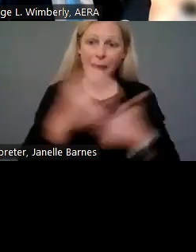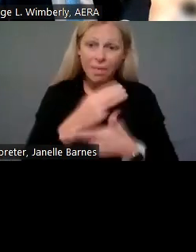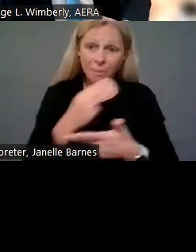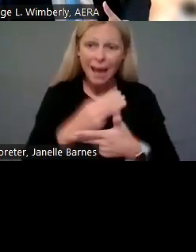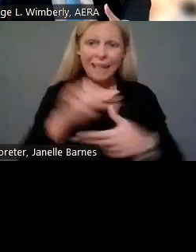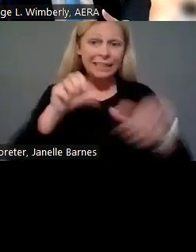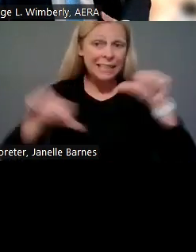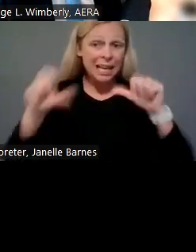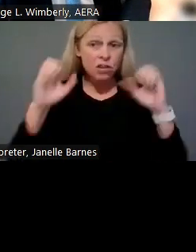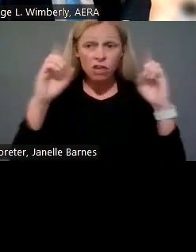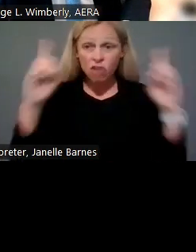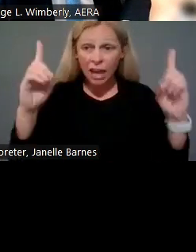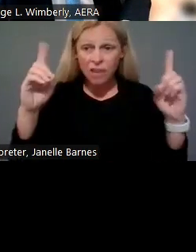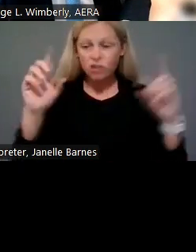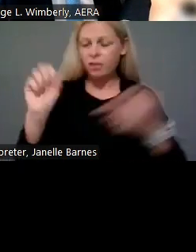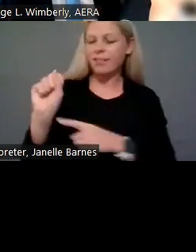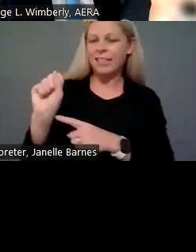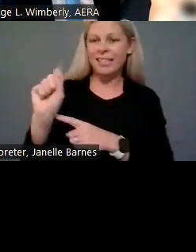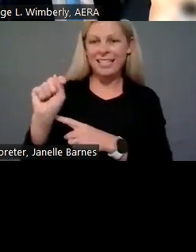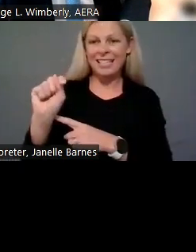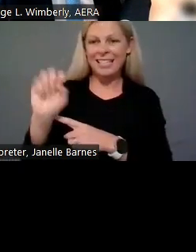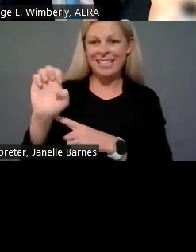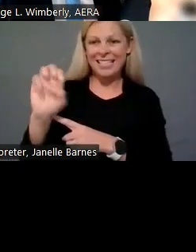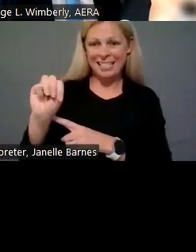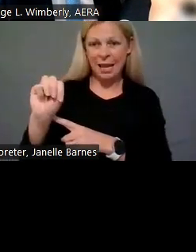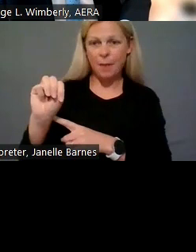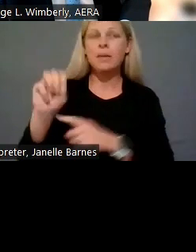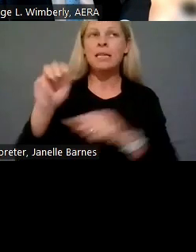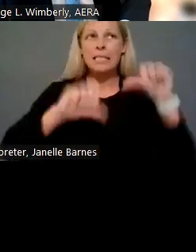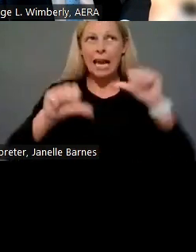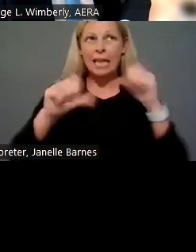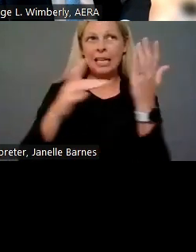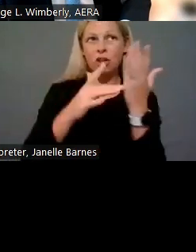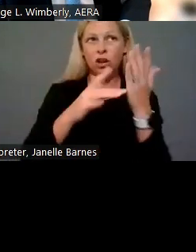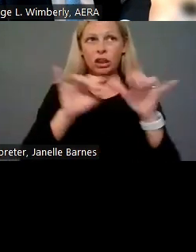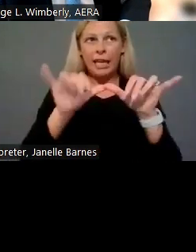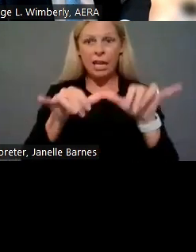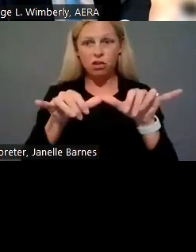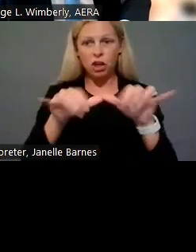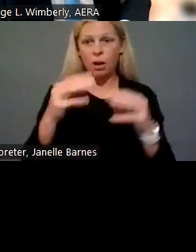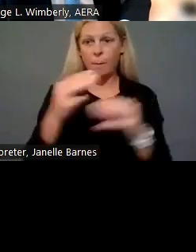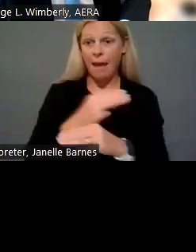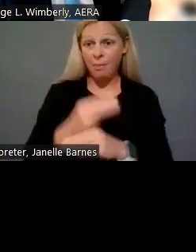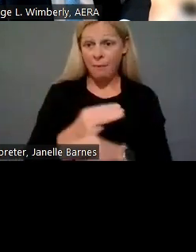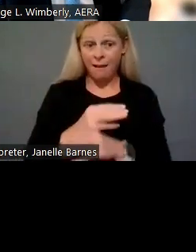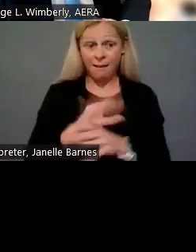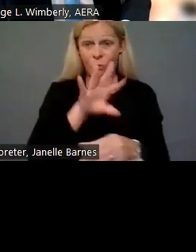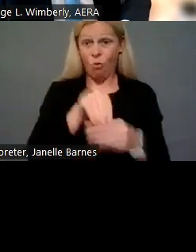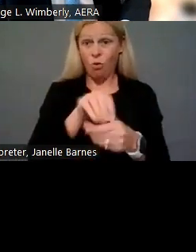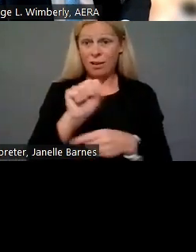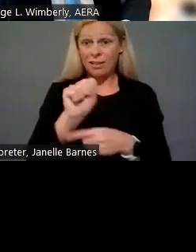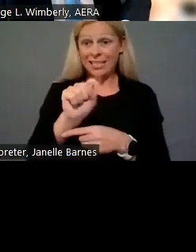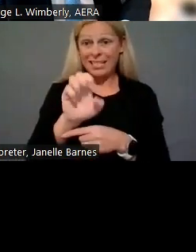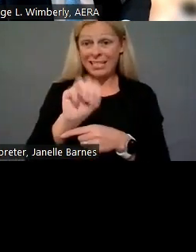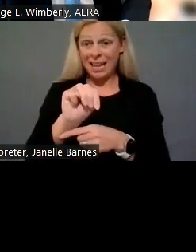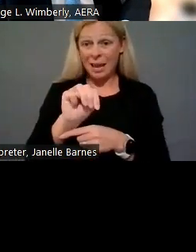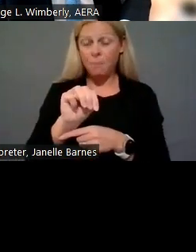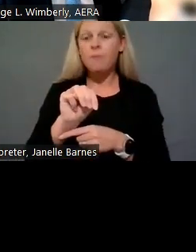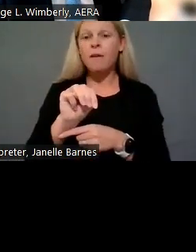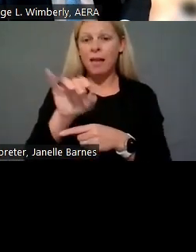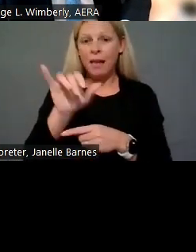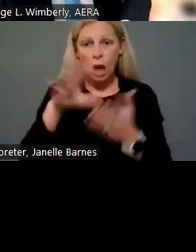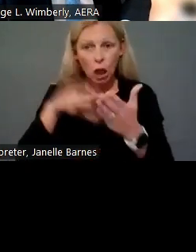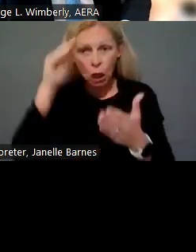science education, the whole STEM, science, technology, engineering, mathematics, education and